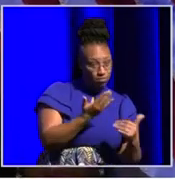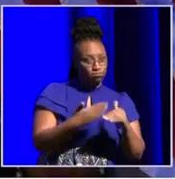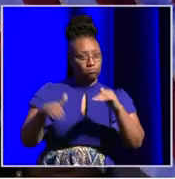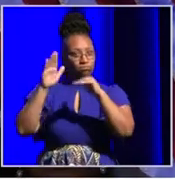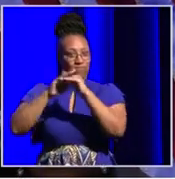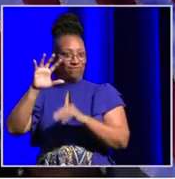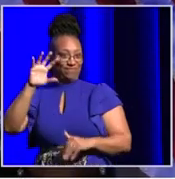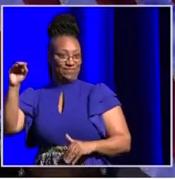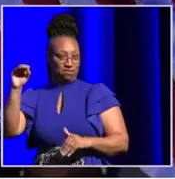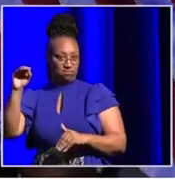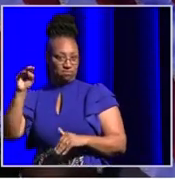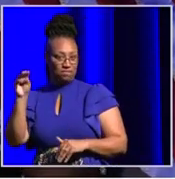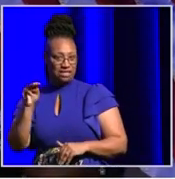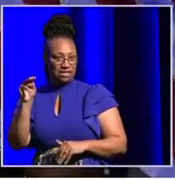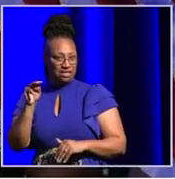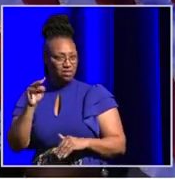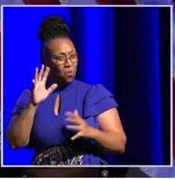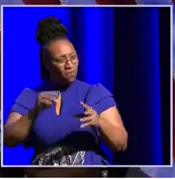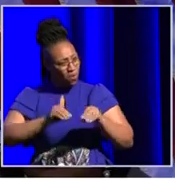better. This is transformational.